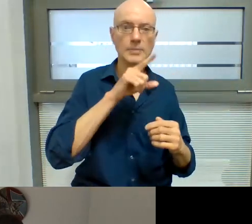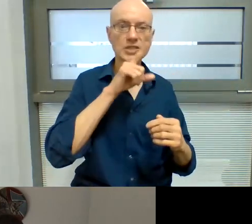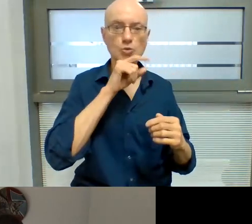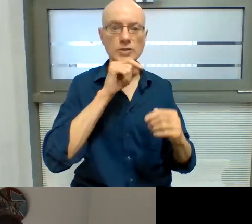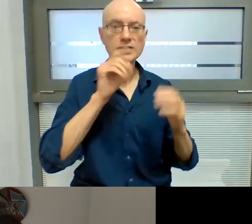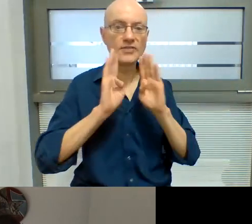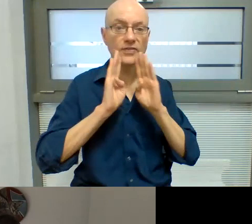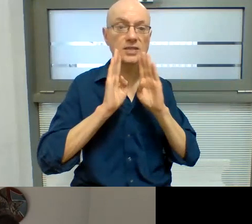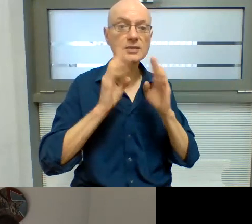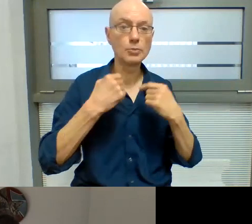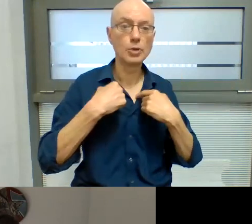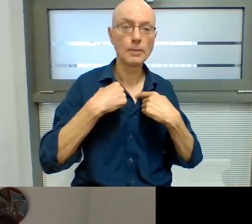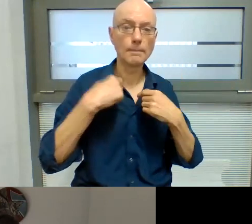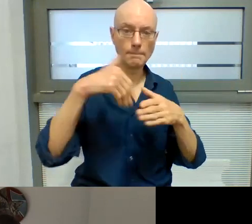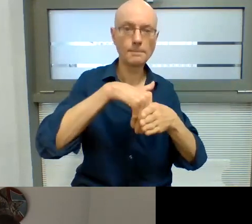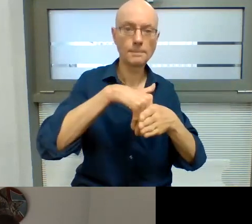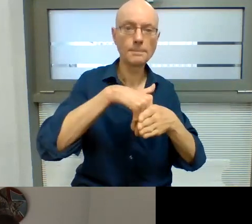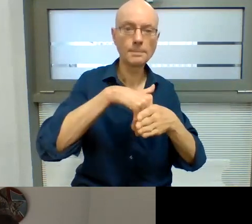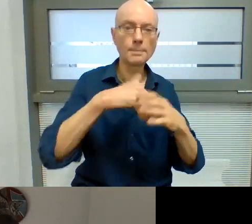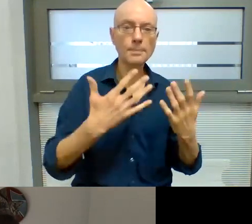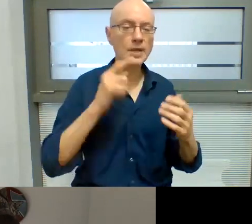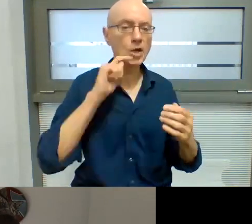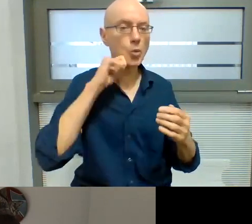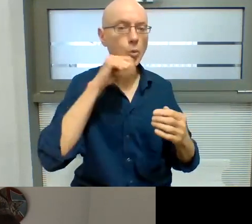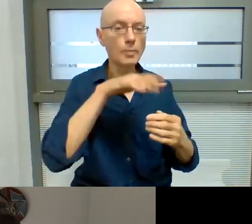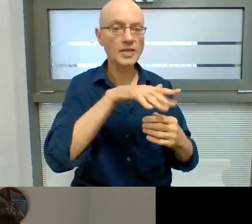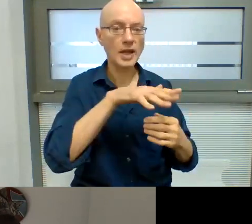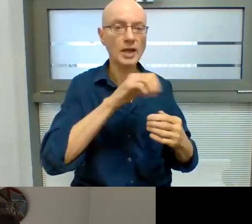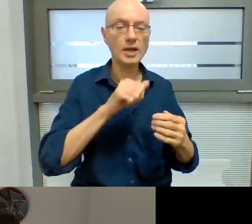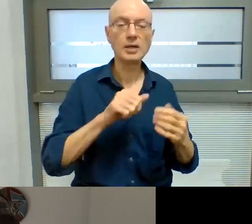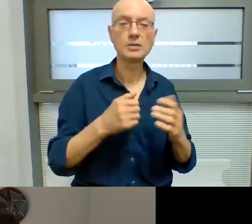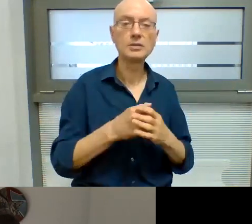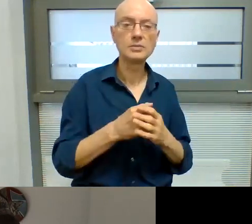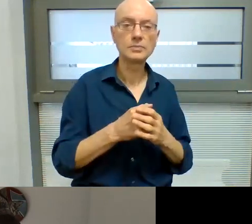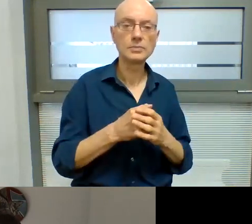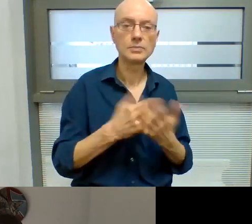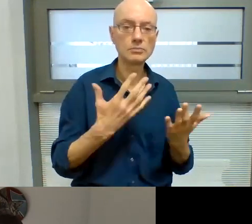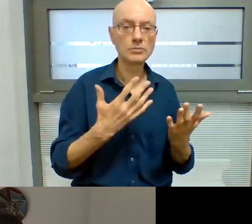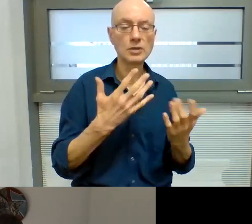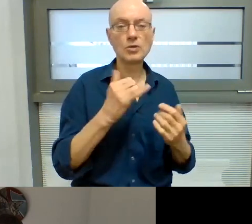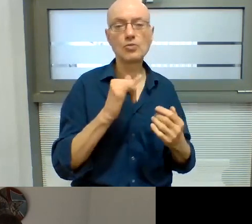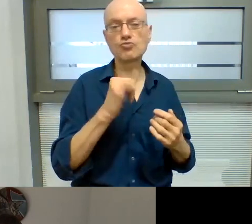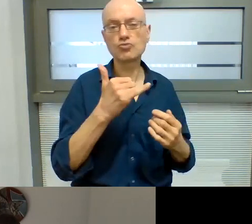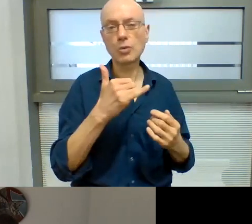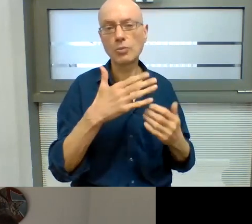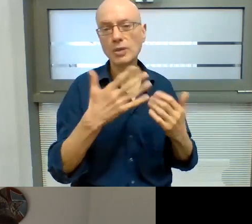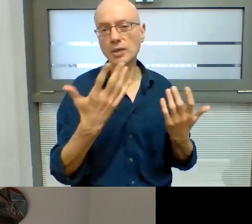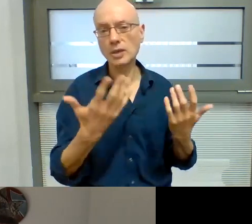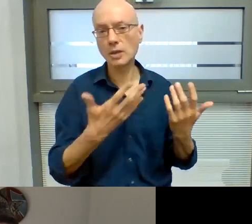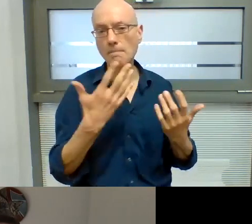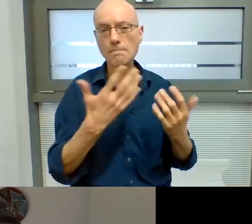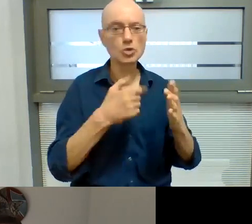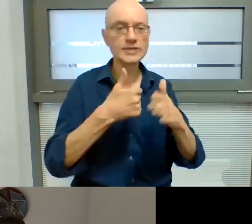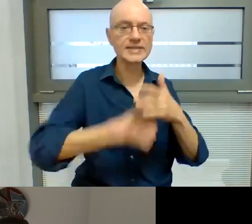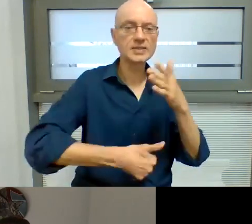Facebook, and so they'll be all on there, sort of like we're looking at probably from